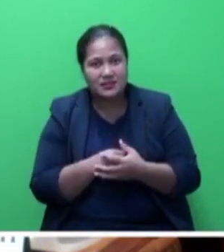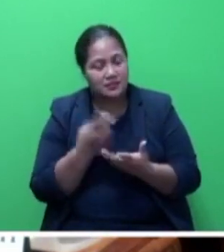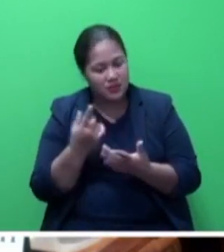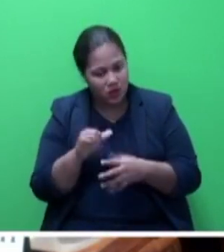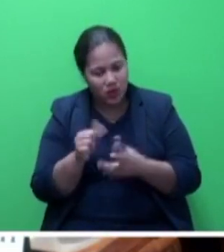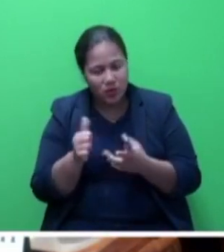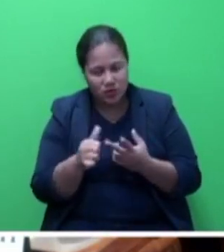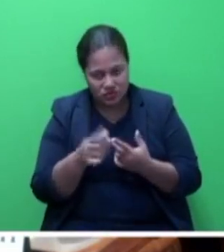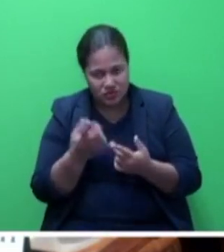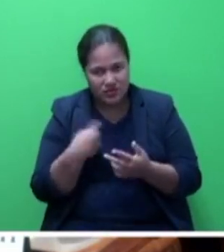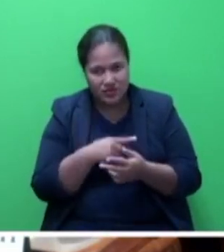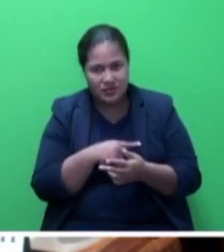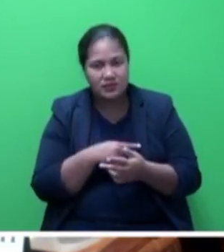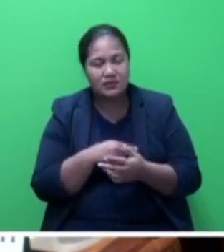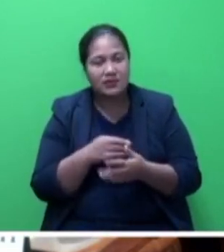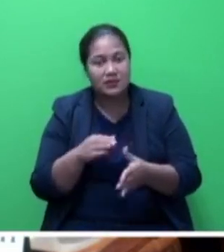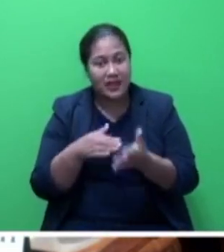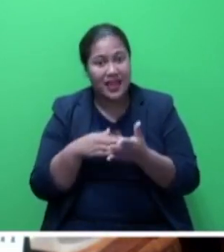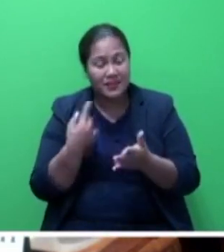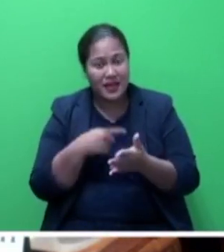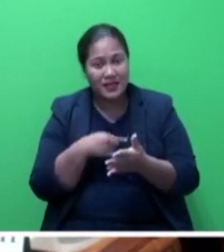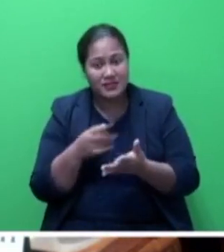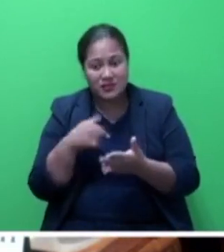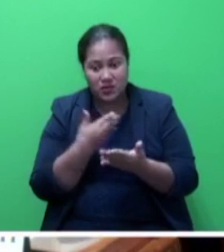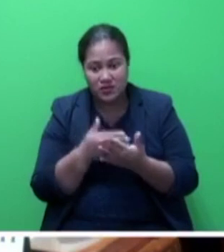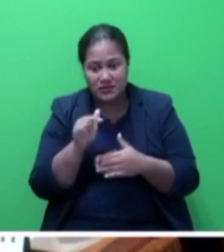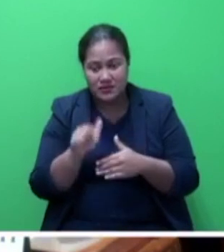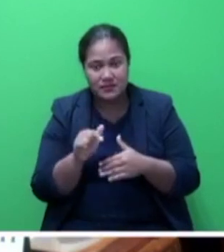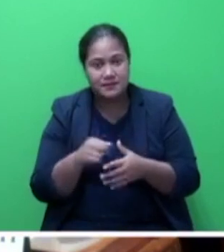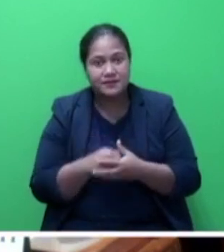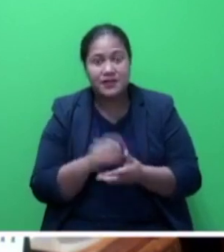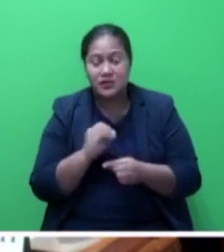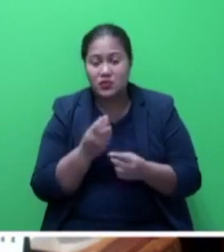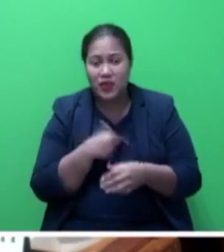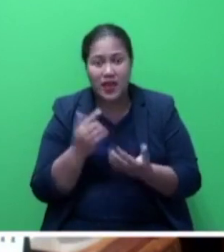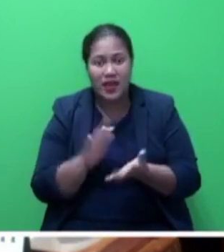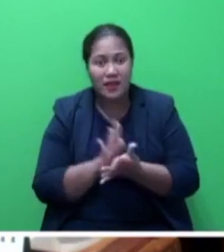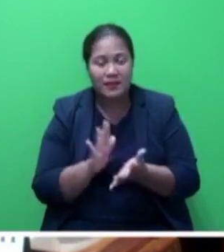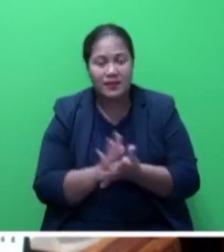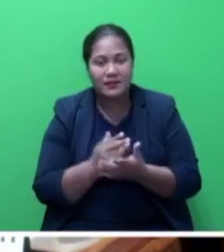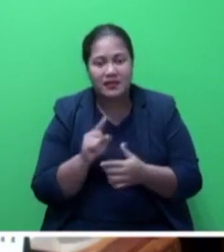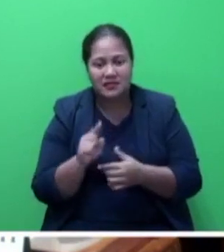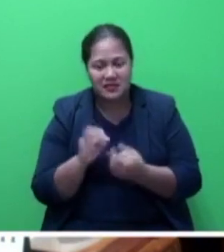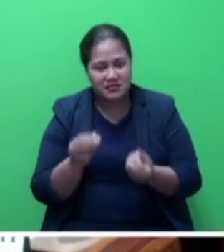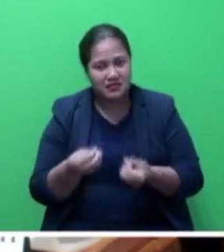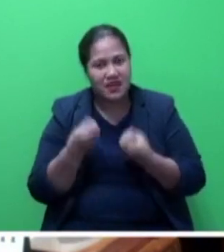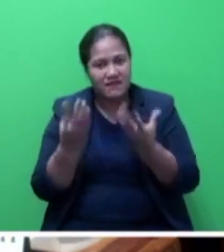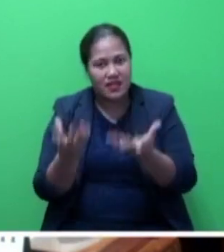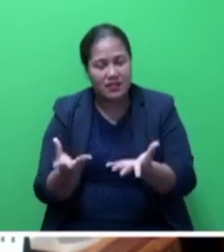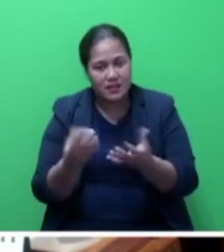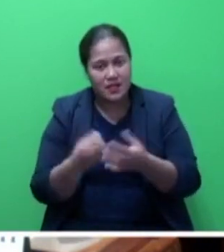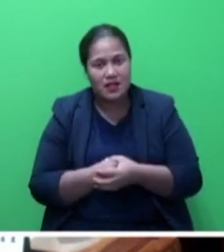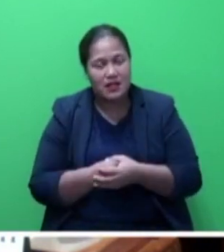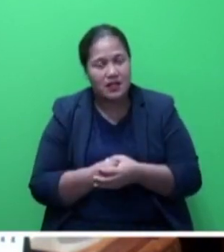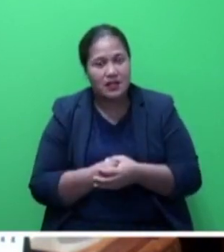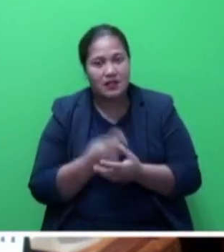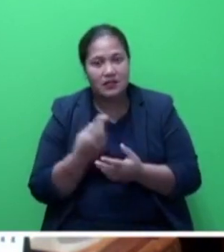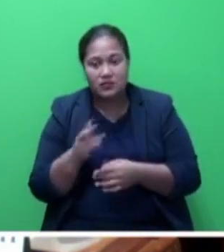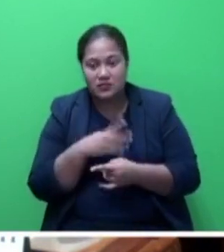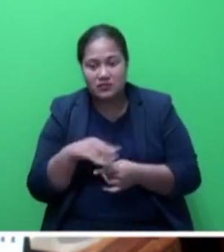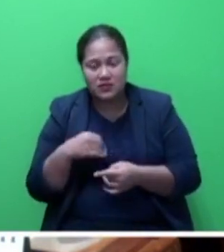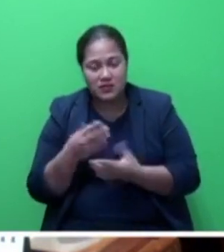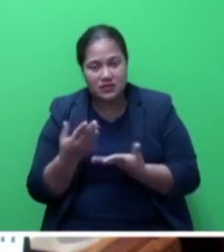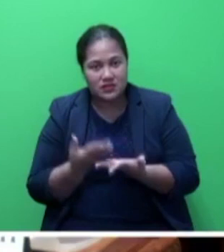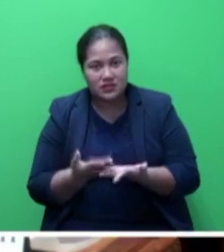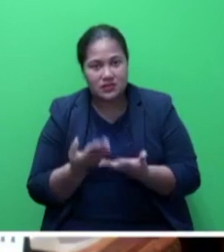as well. But of course, we are glad that this is also available to the ministry